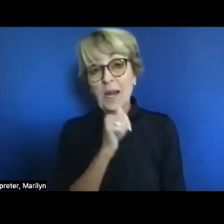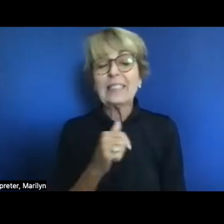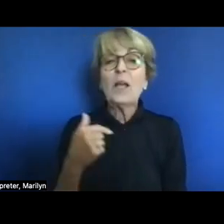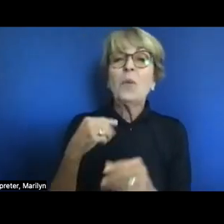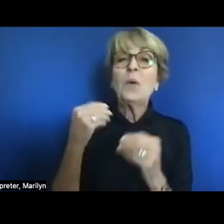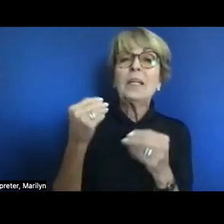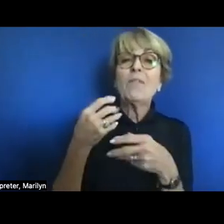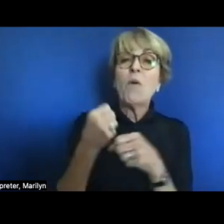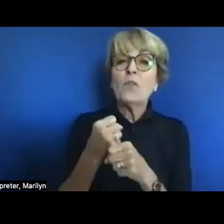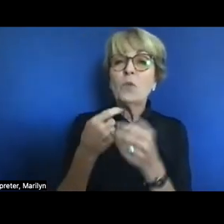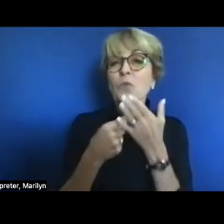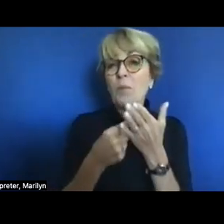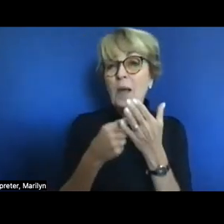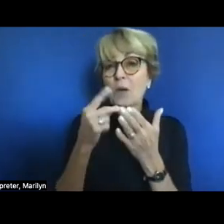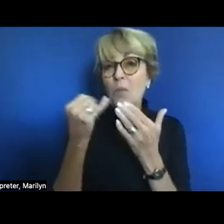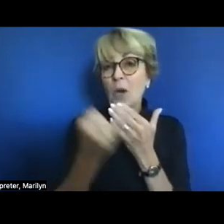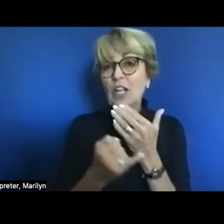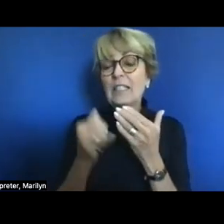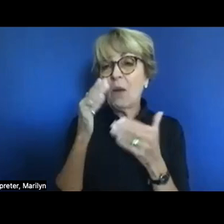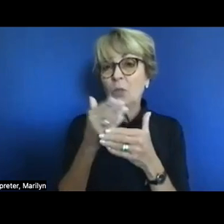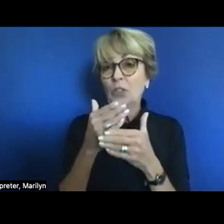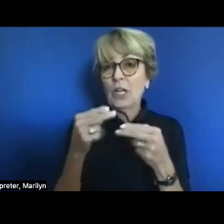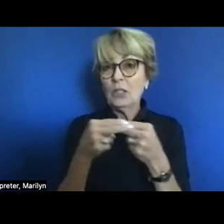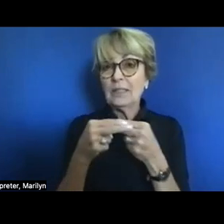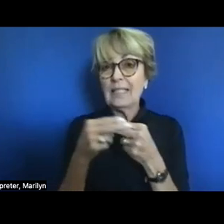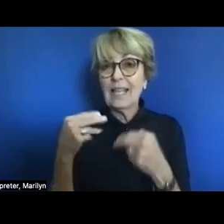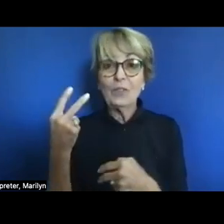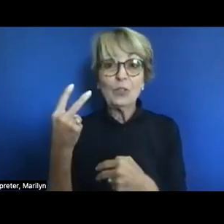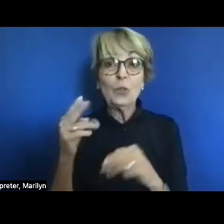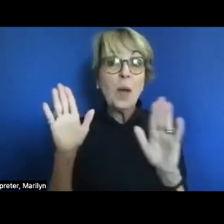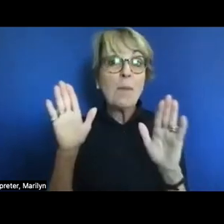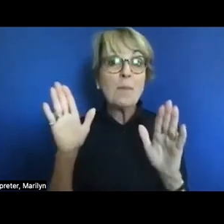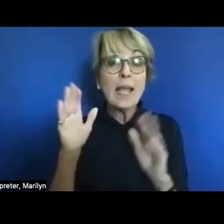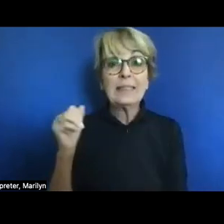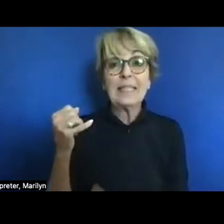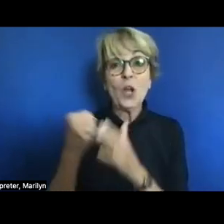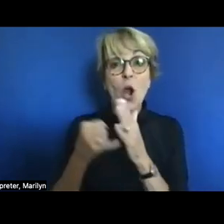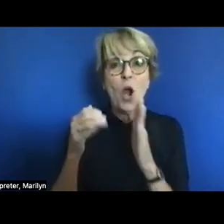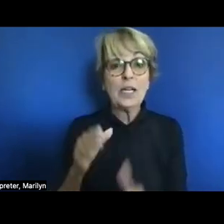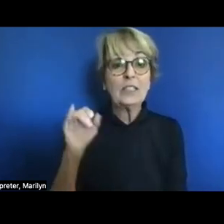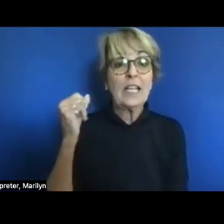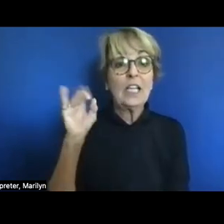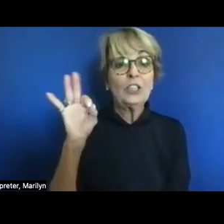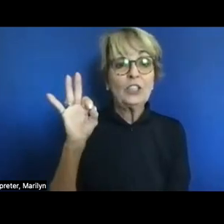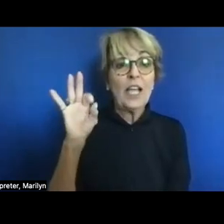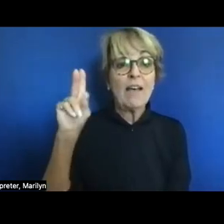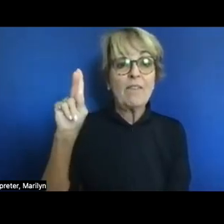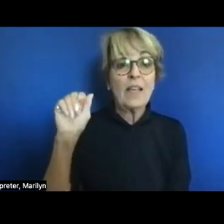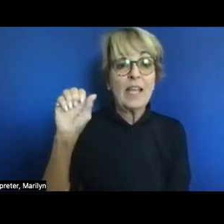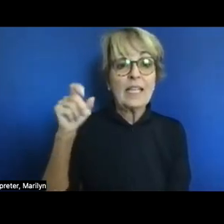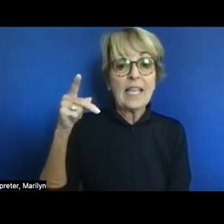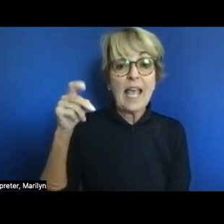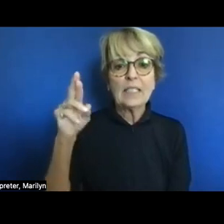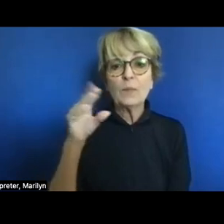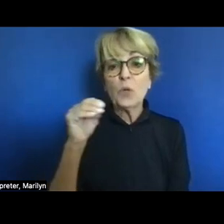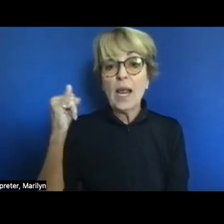about the project. I'll share a few slides. And then we have two amazing artists on the call with us, Jeff Casper and Jerron Herman, who